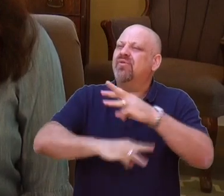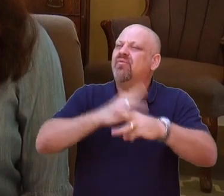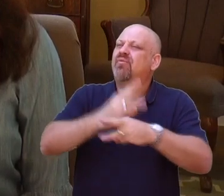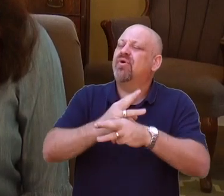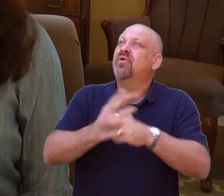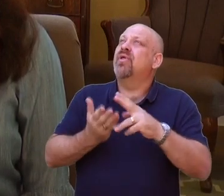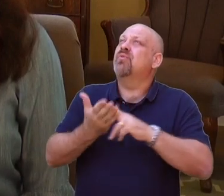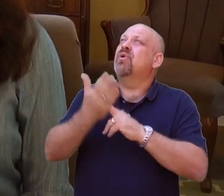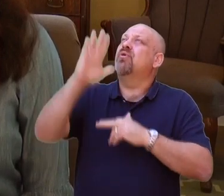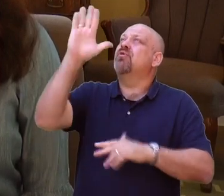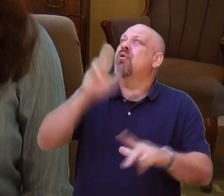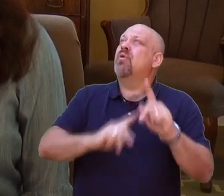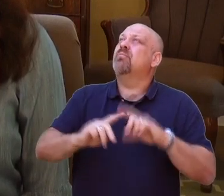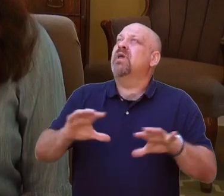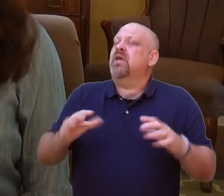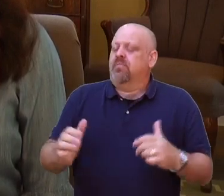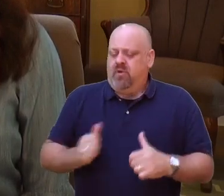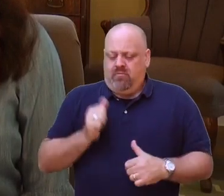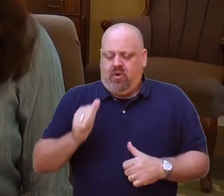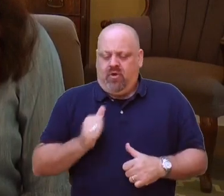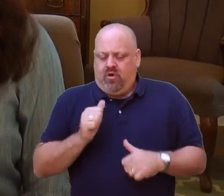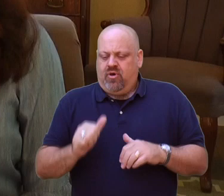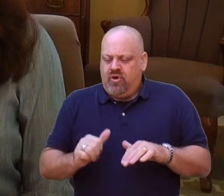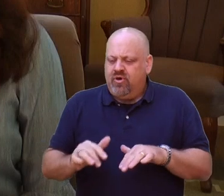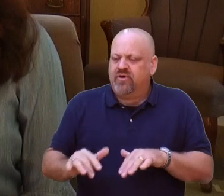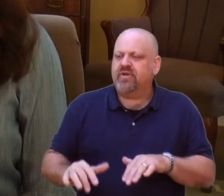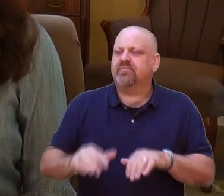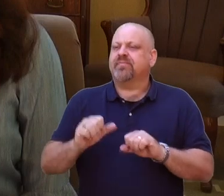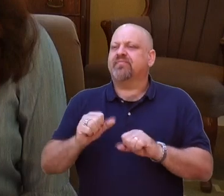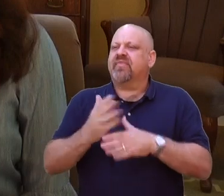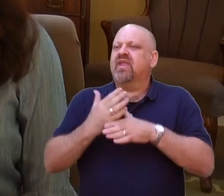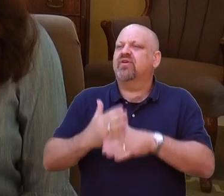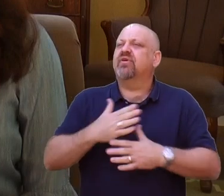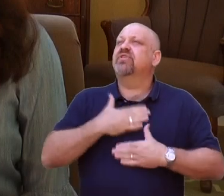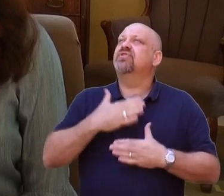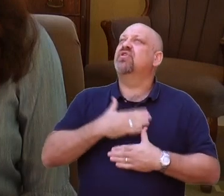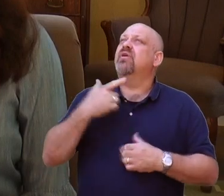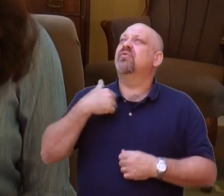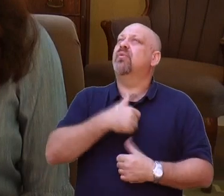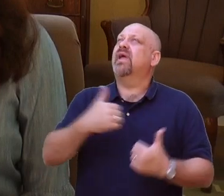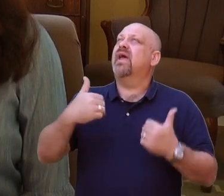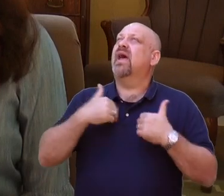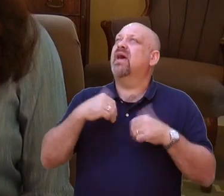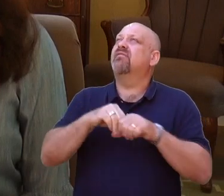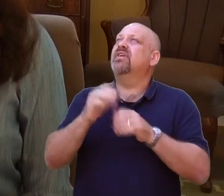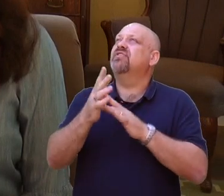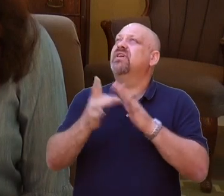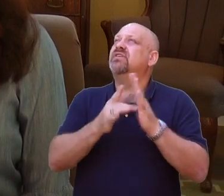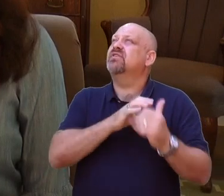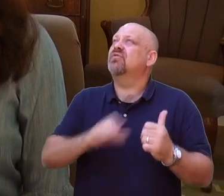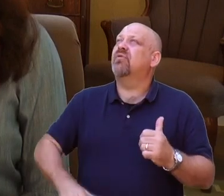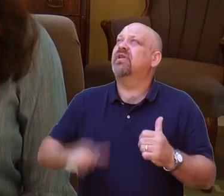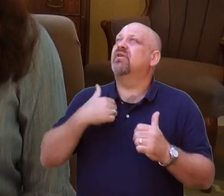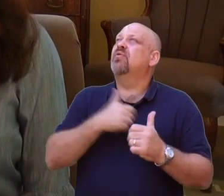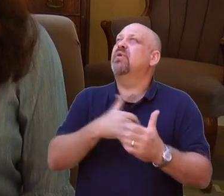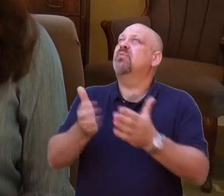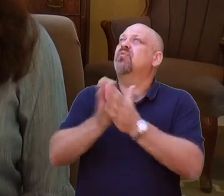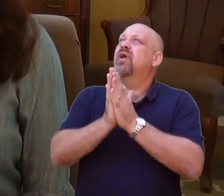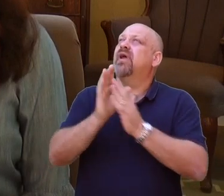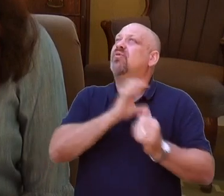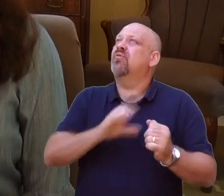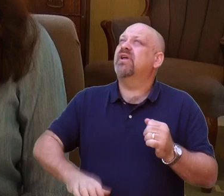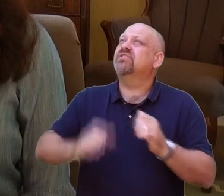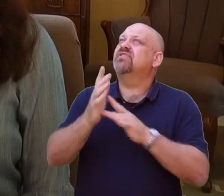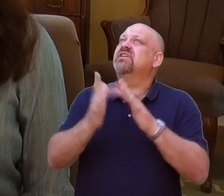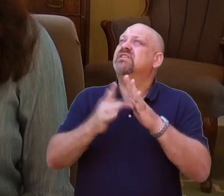heal our land, Lord God. May you spread the good news across this nation and around the world through